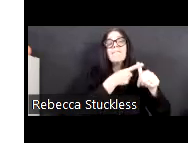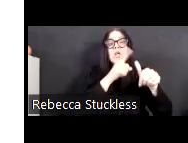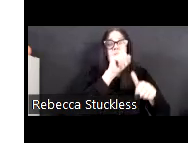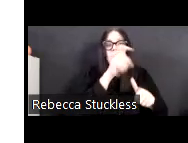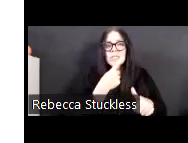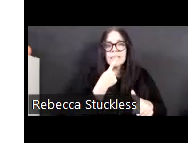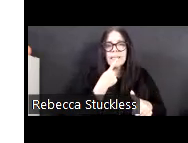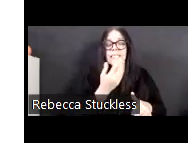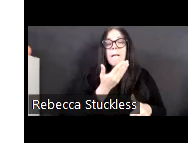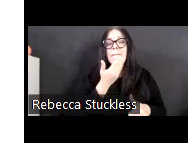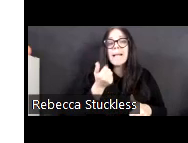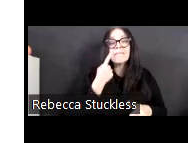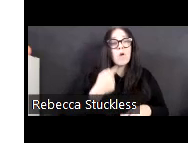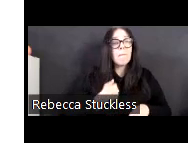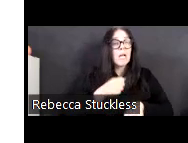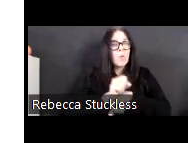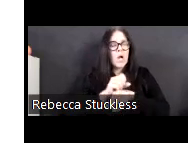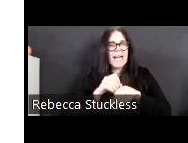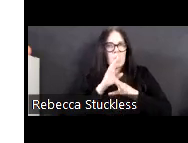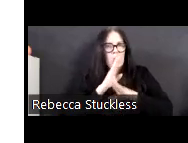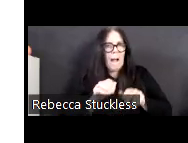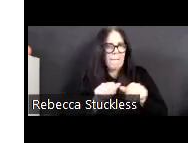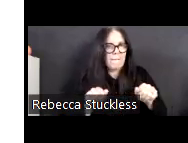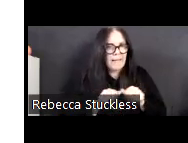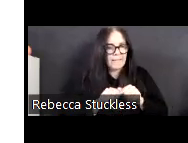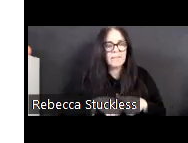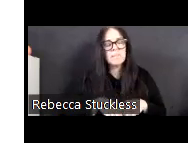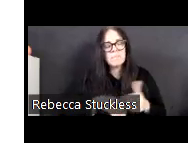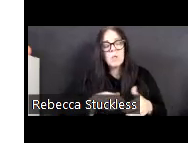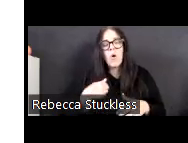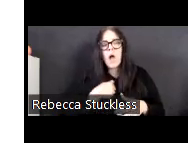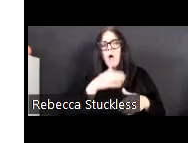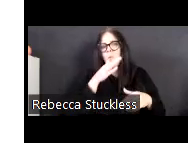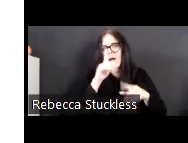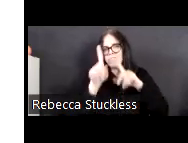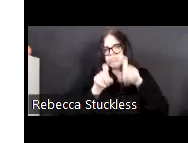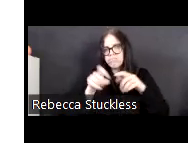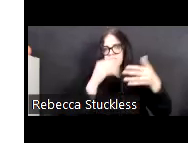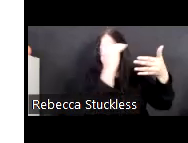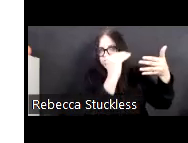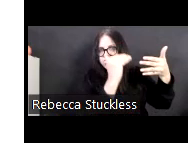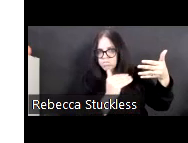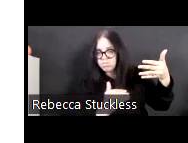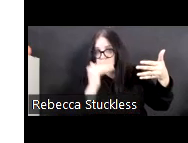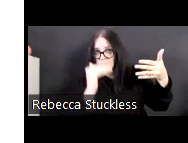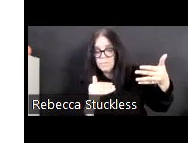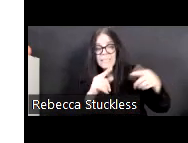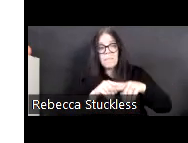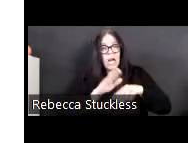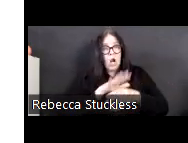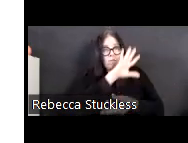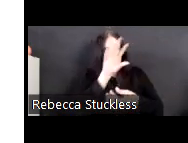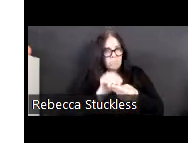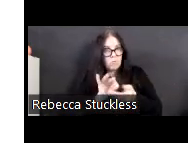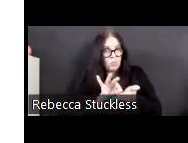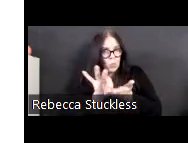quiet place. And we go through those questions, and depending on how they score, we identify